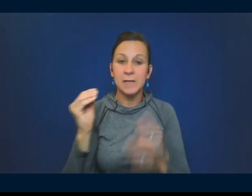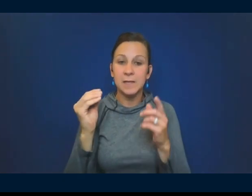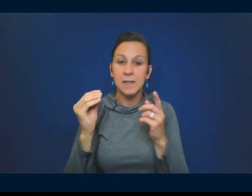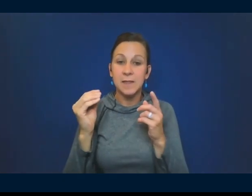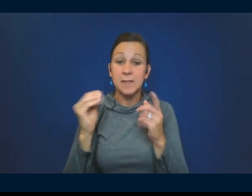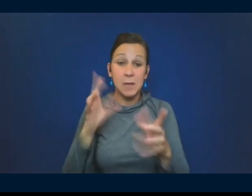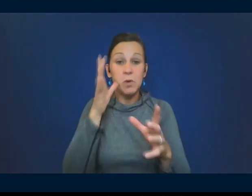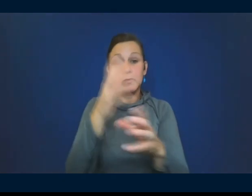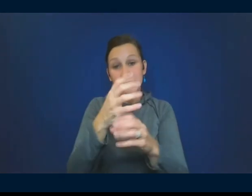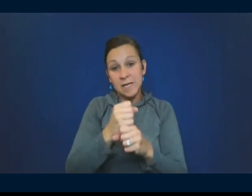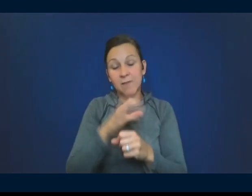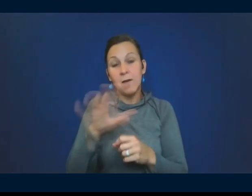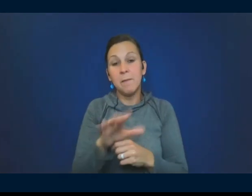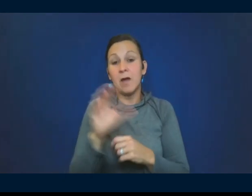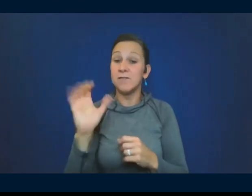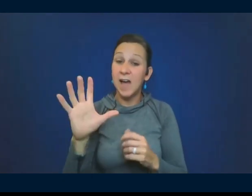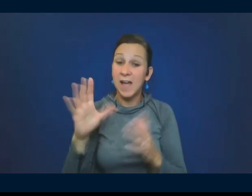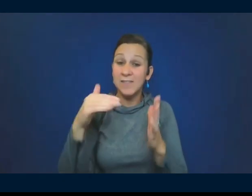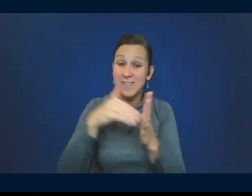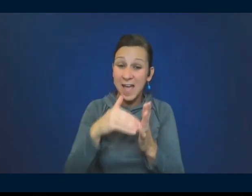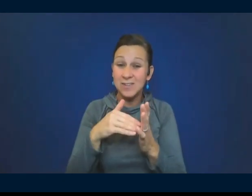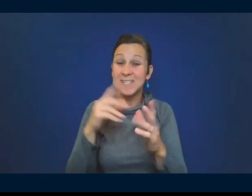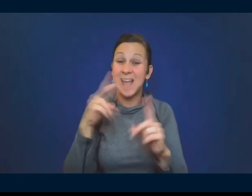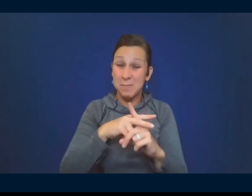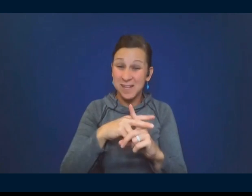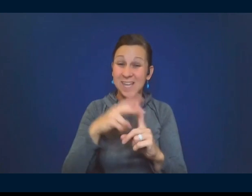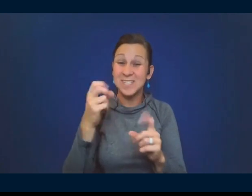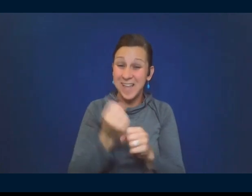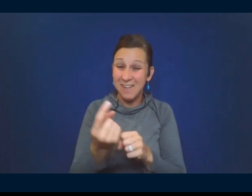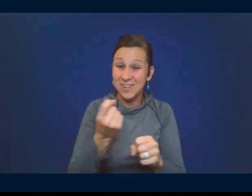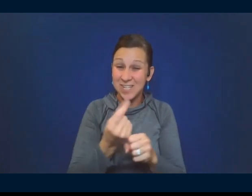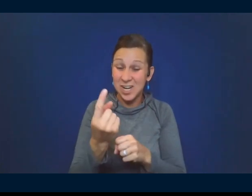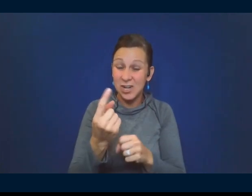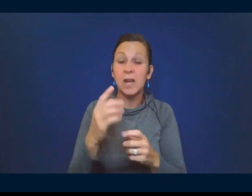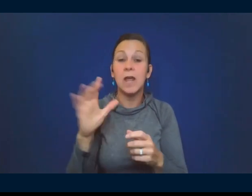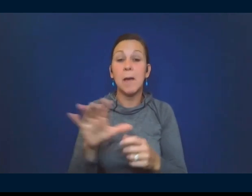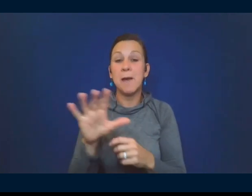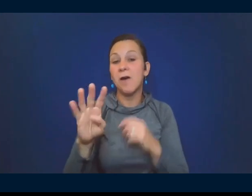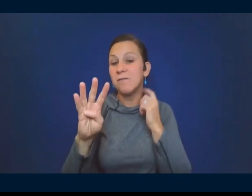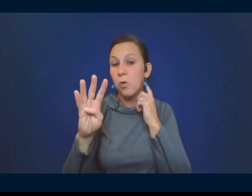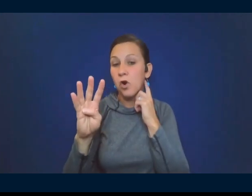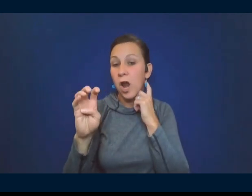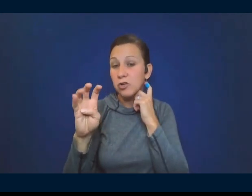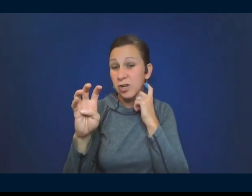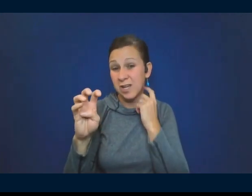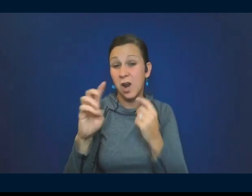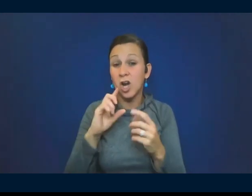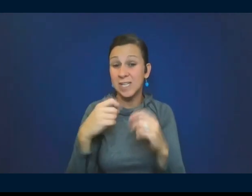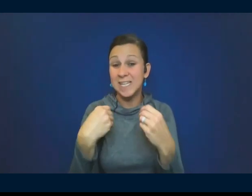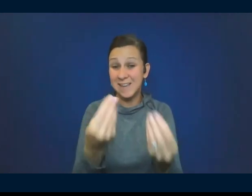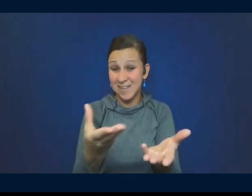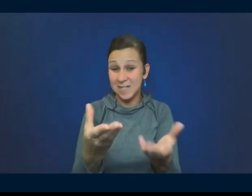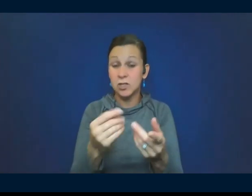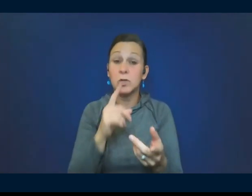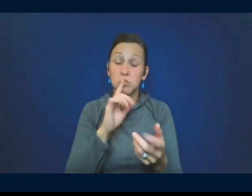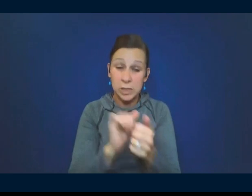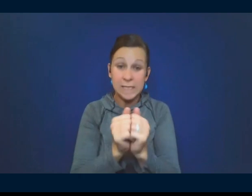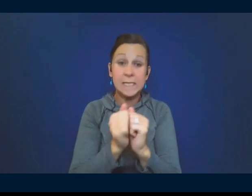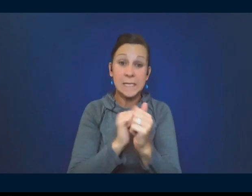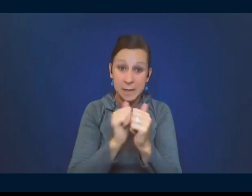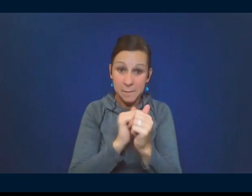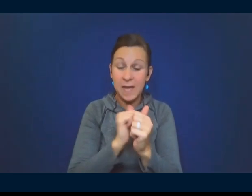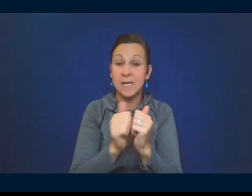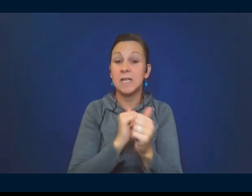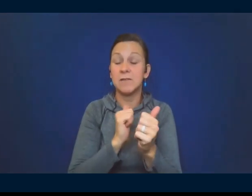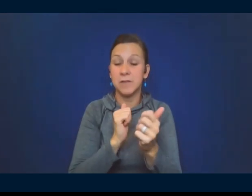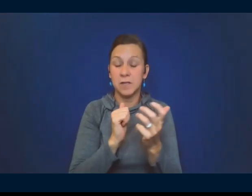about 5,000 applications every year, and roughly about 400 or so is awarded. So it's a highly competitive,